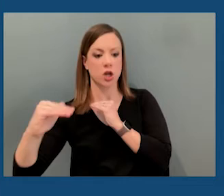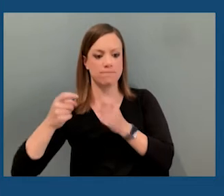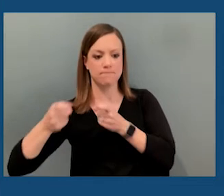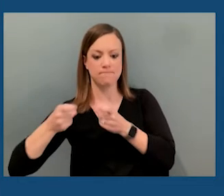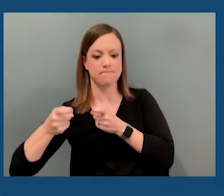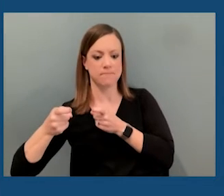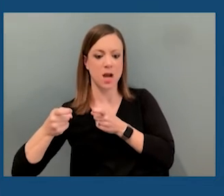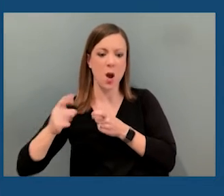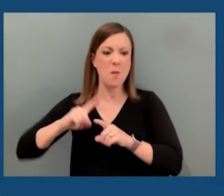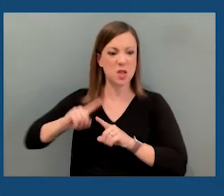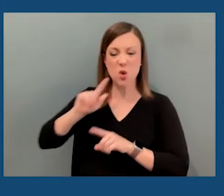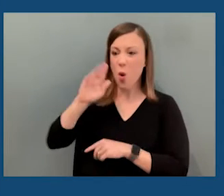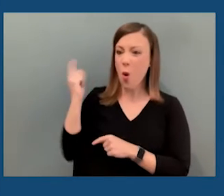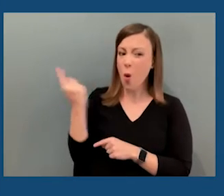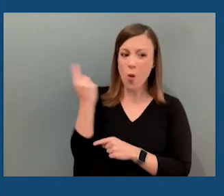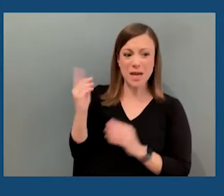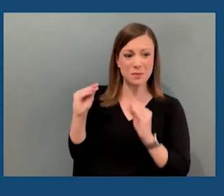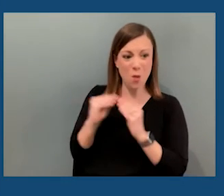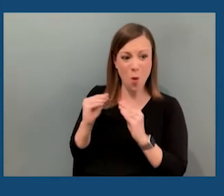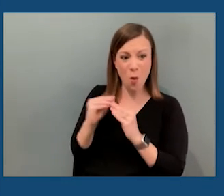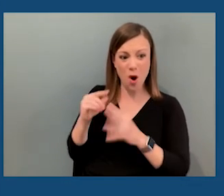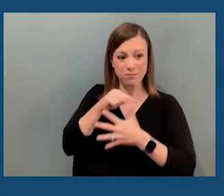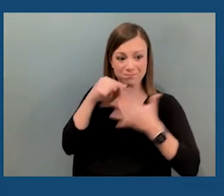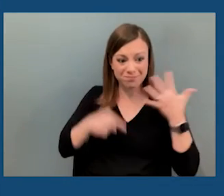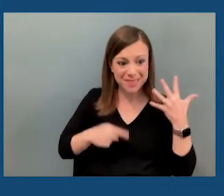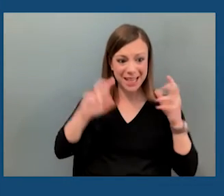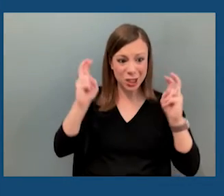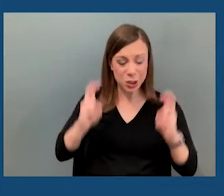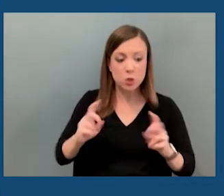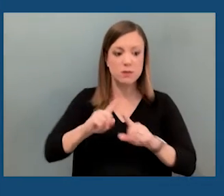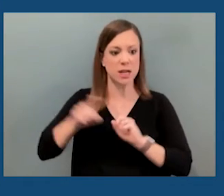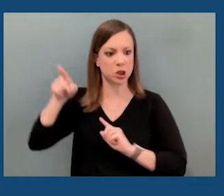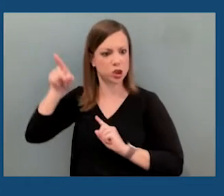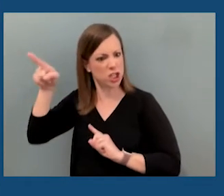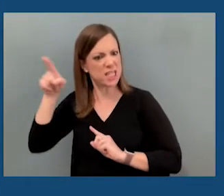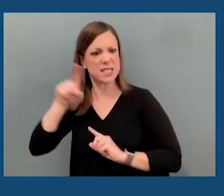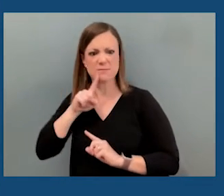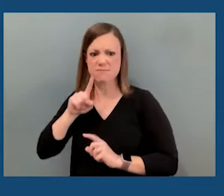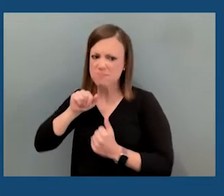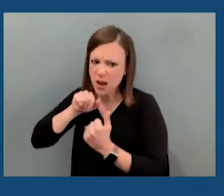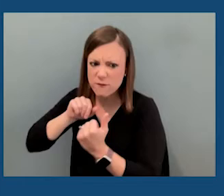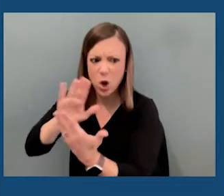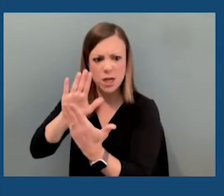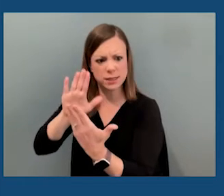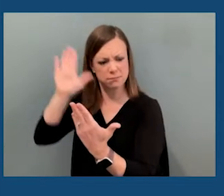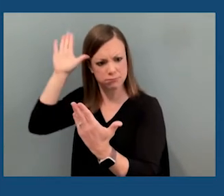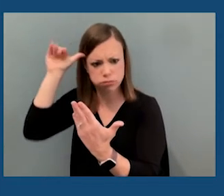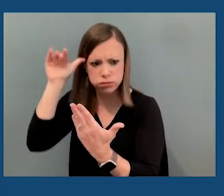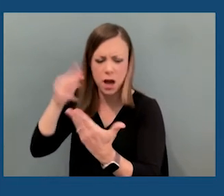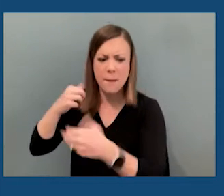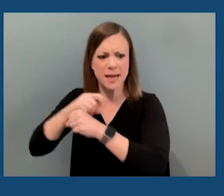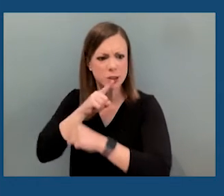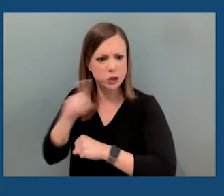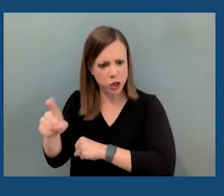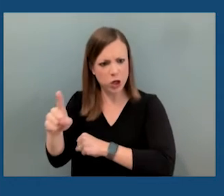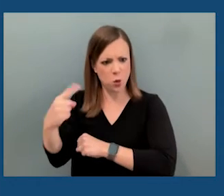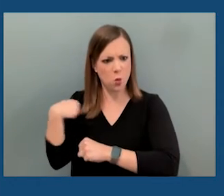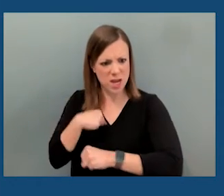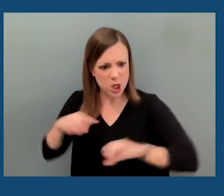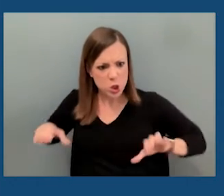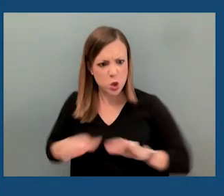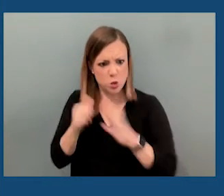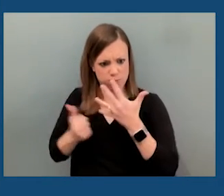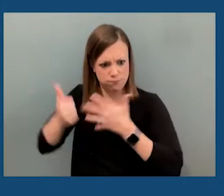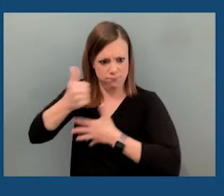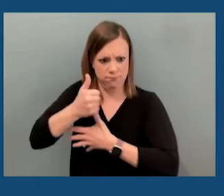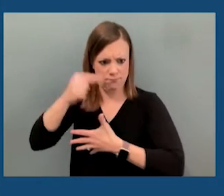New York is confronting our housing crisis head on with eyes open, making progress, and we're most grateful. This morning, the governor's